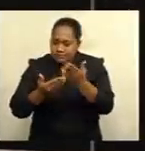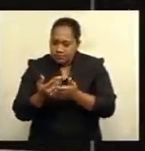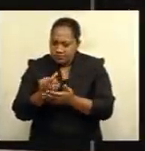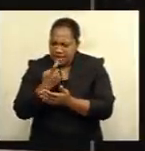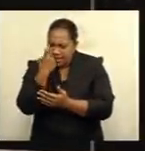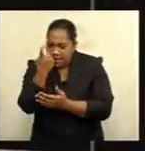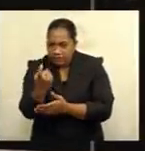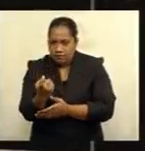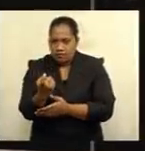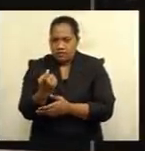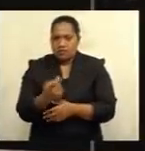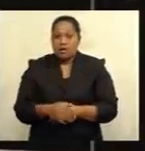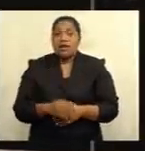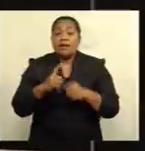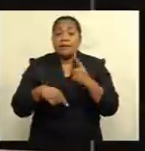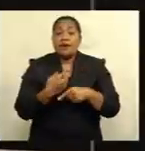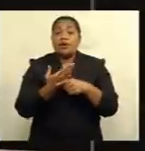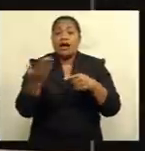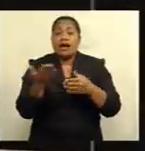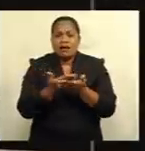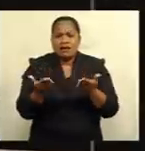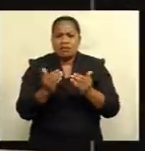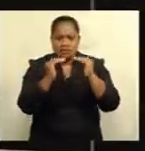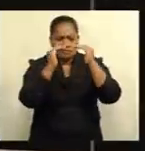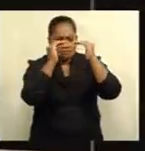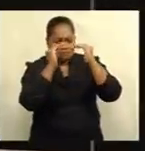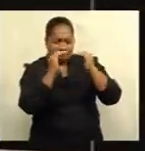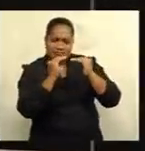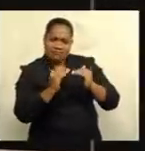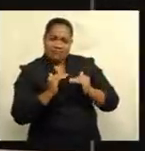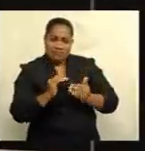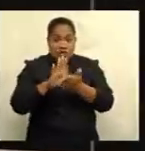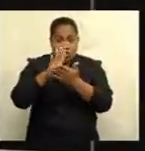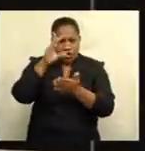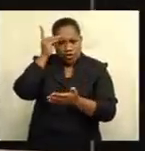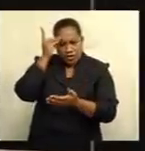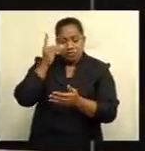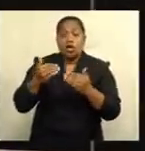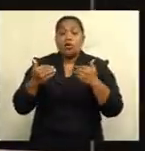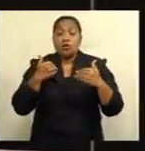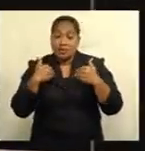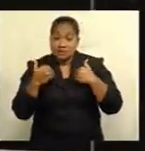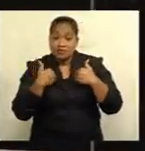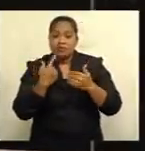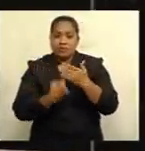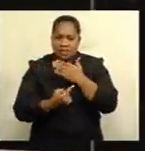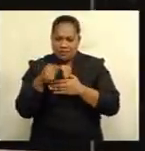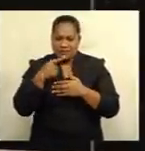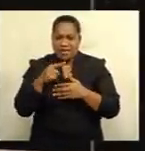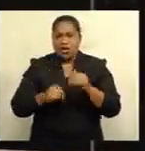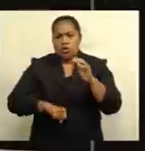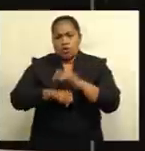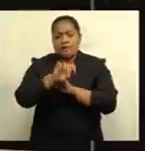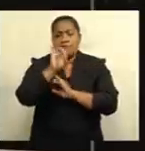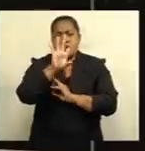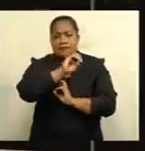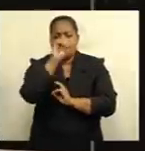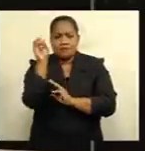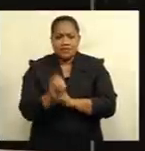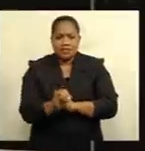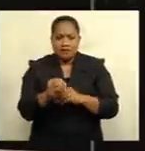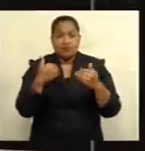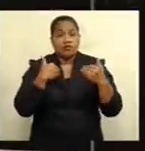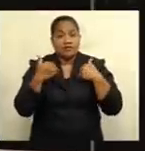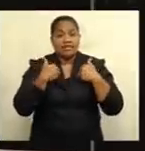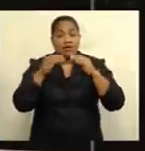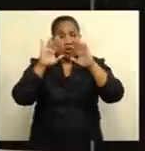its ranking by the Times Higher Education. USP has been touting itself as part of the top 10% of universities in the world,